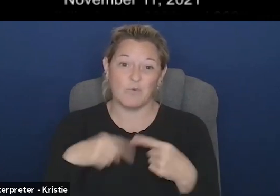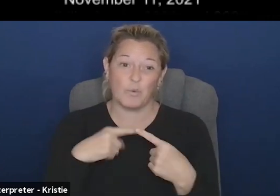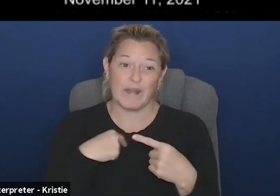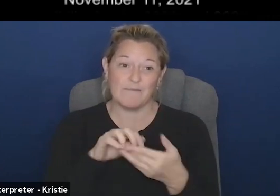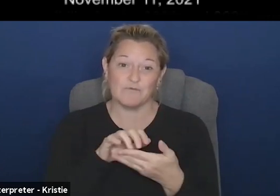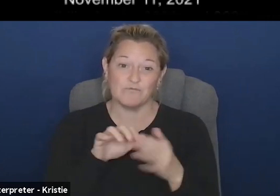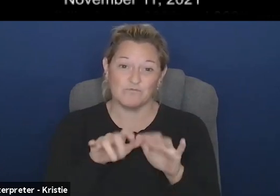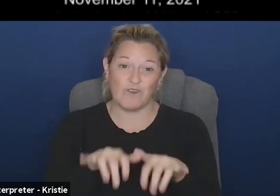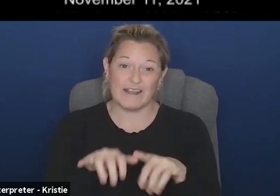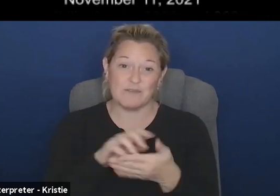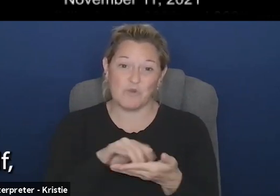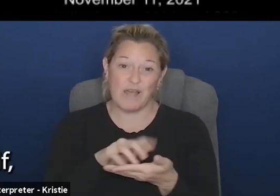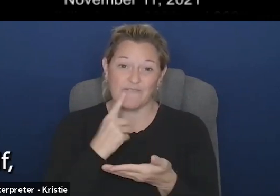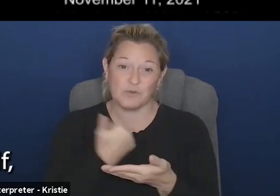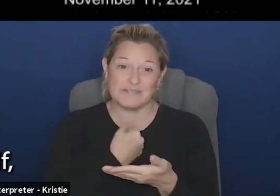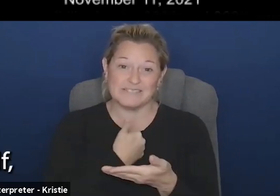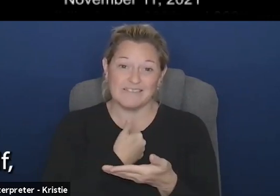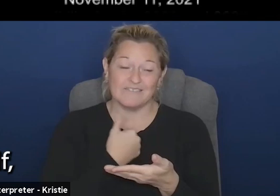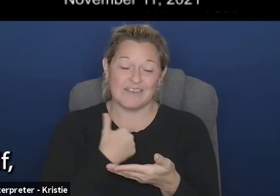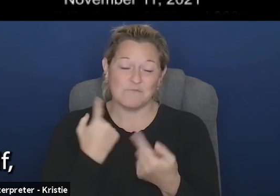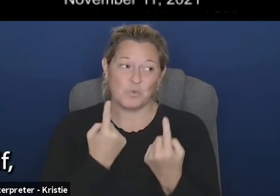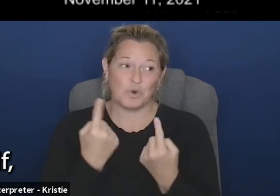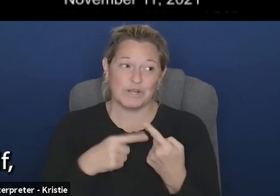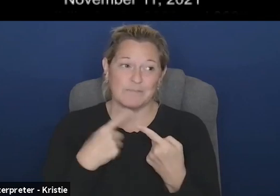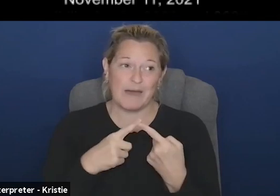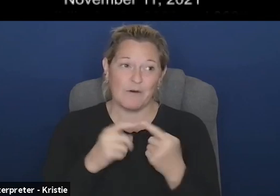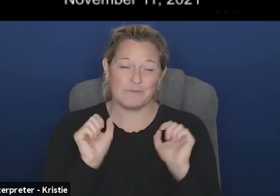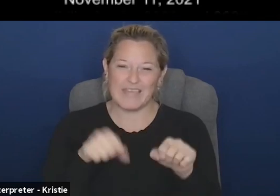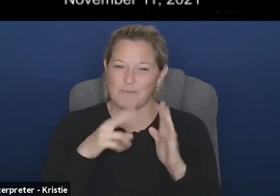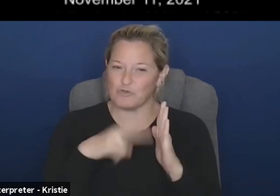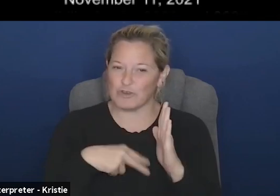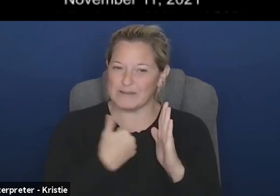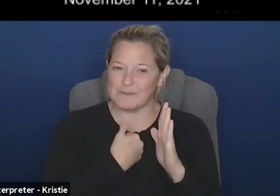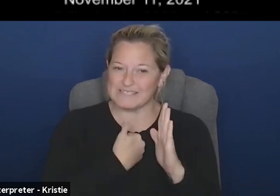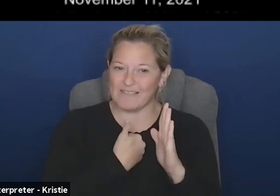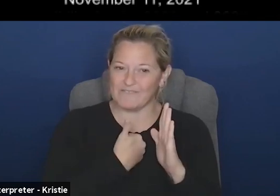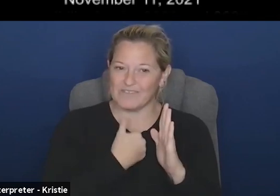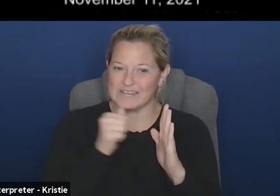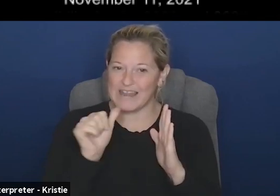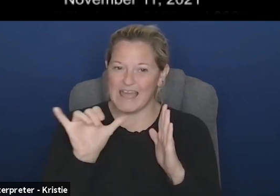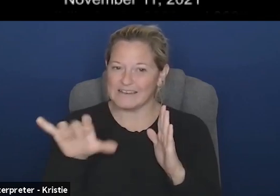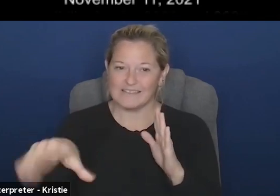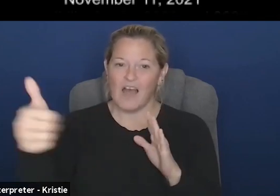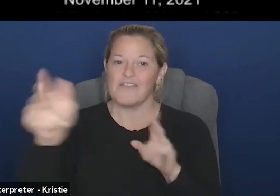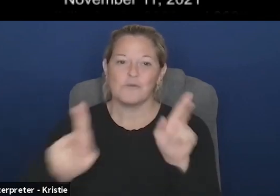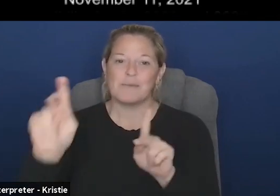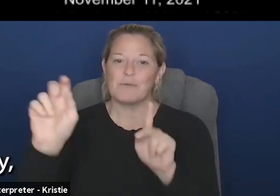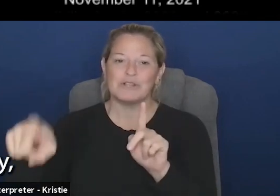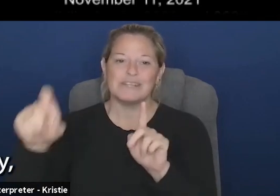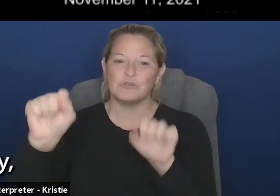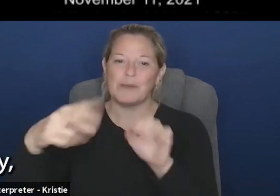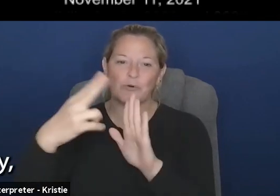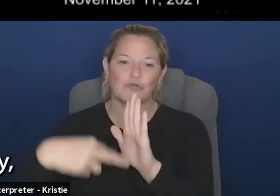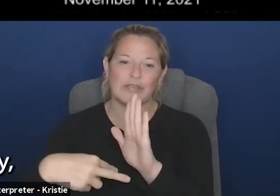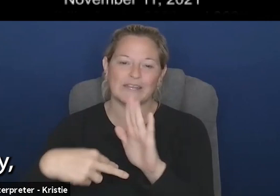I worry about being able to read it myself, not that other people need to be able to read it. When I